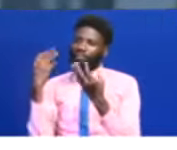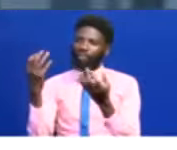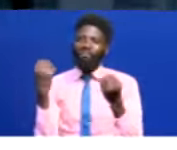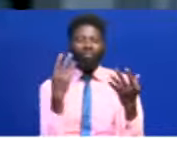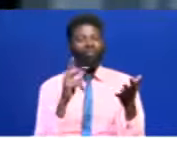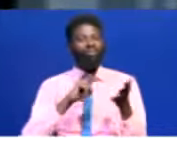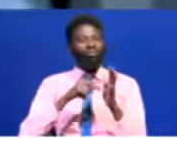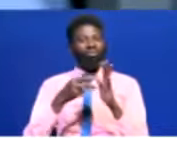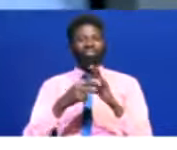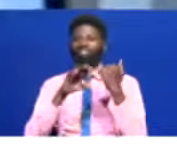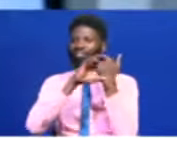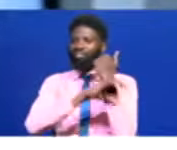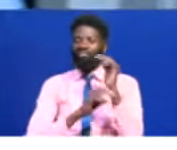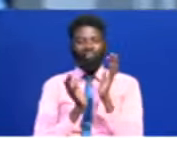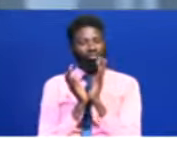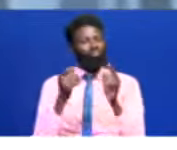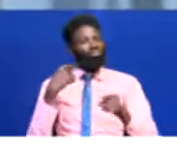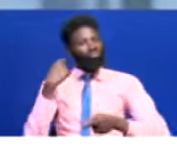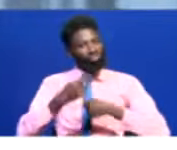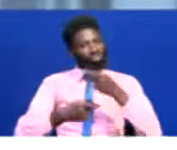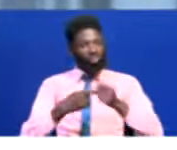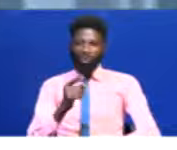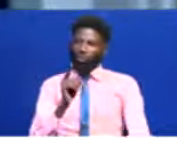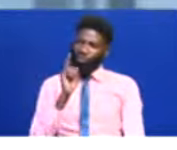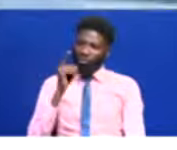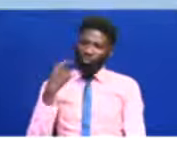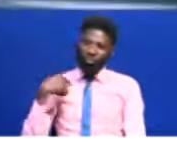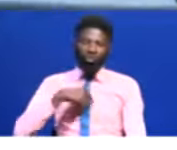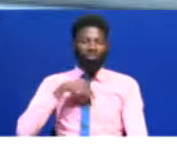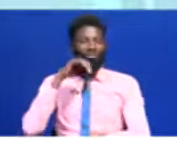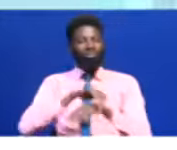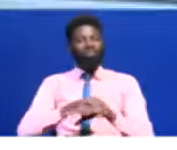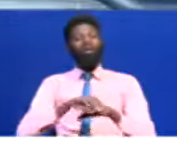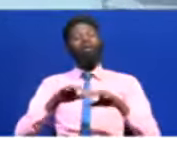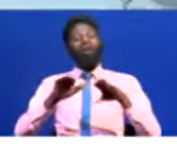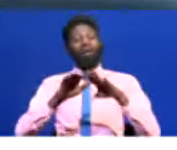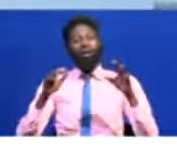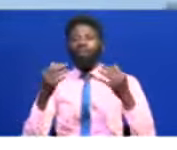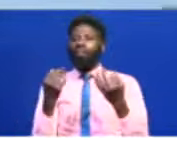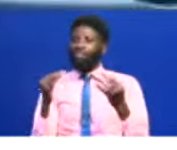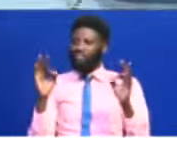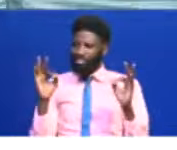Mm-hmm. So, one, we get land free. That makes